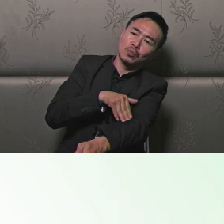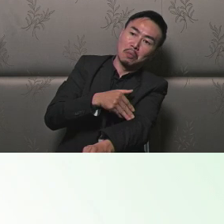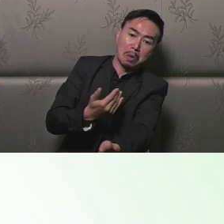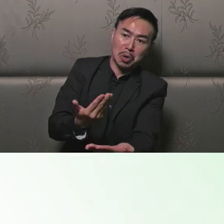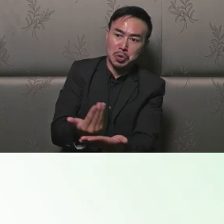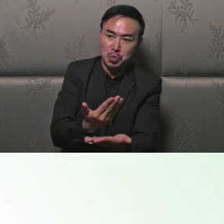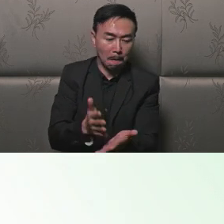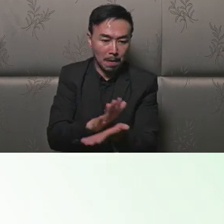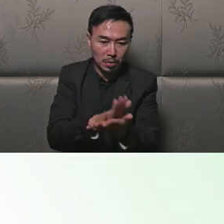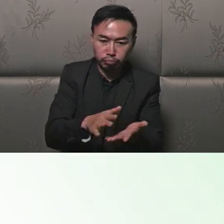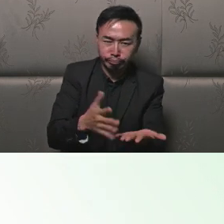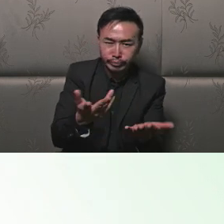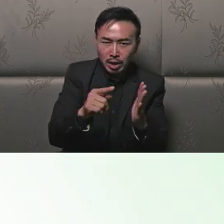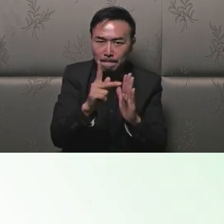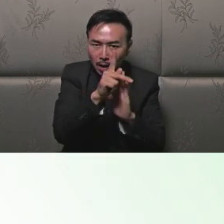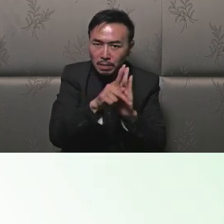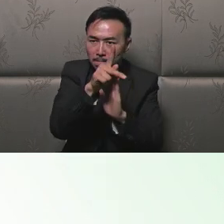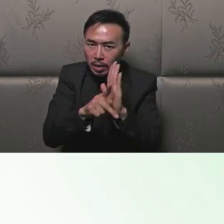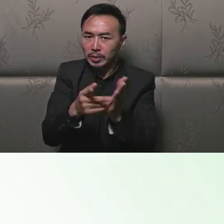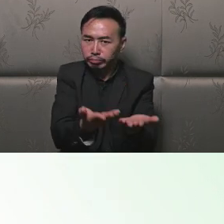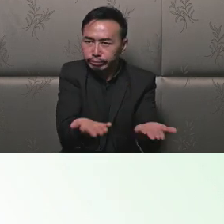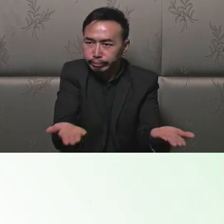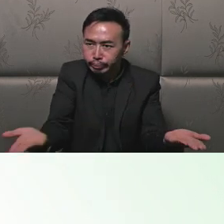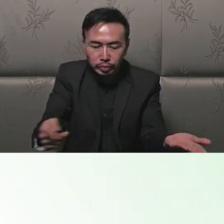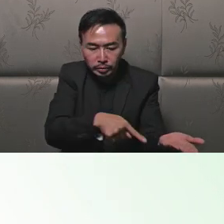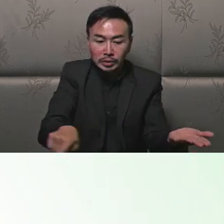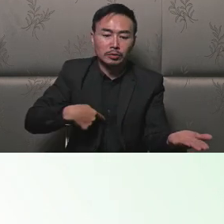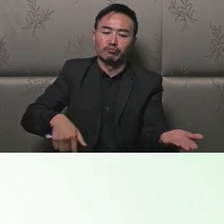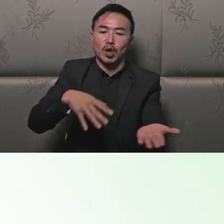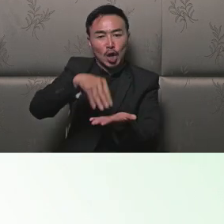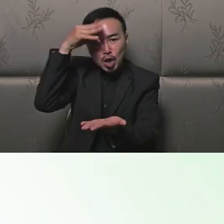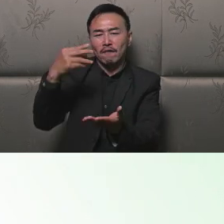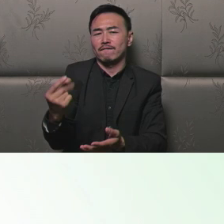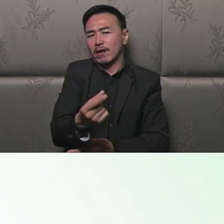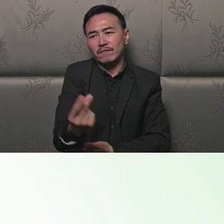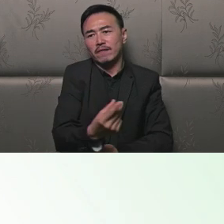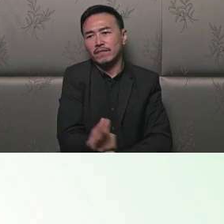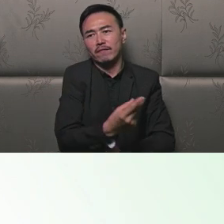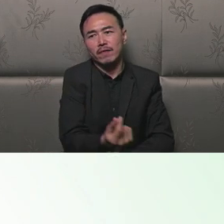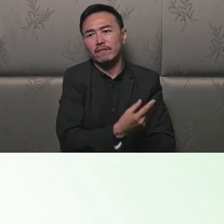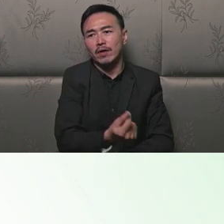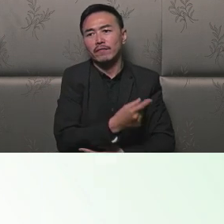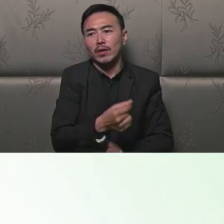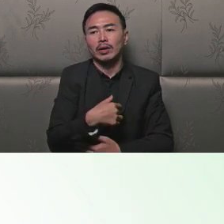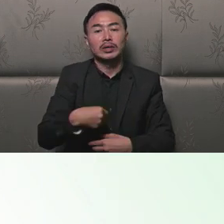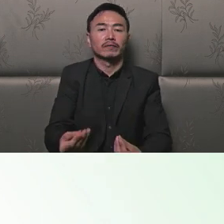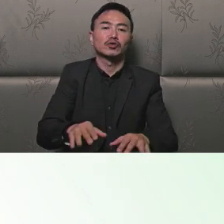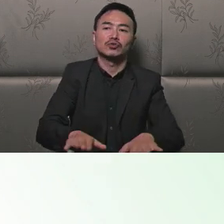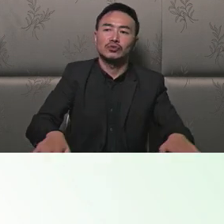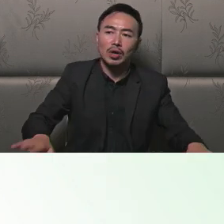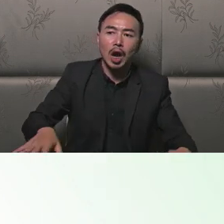accelerating learning recovery in the Philippines. This is very significant because when it comes to